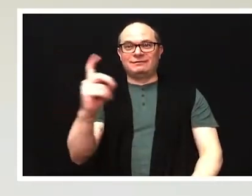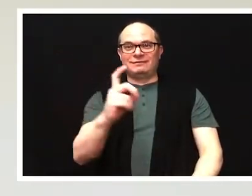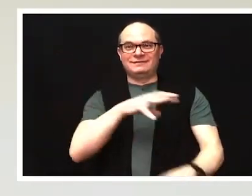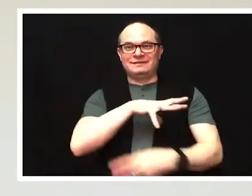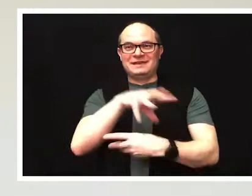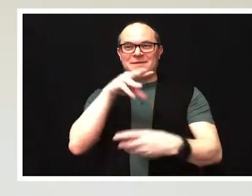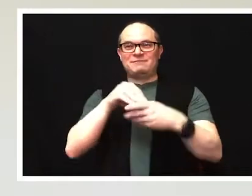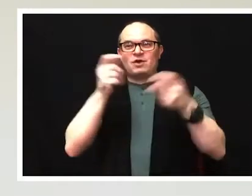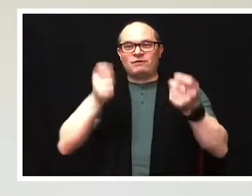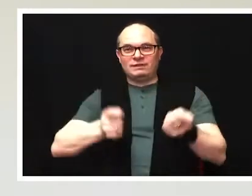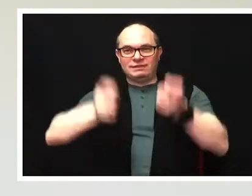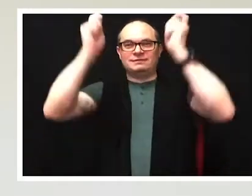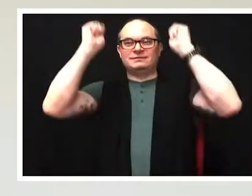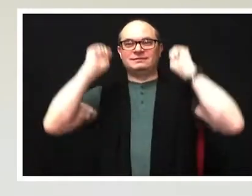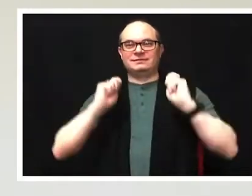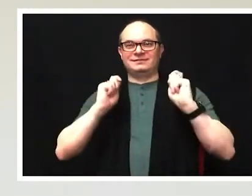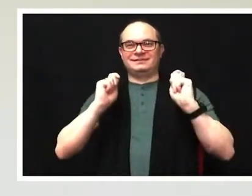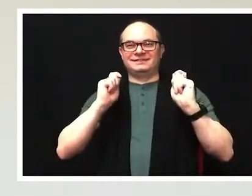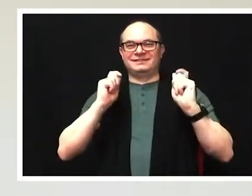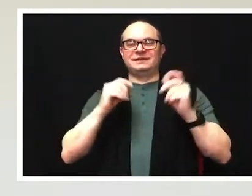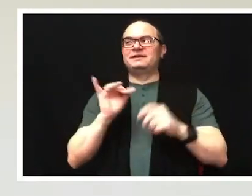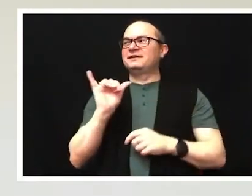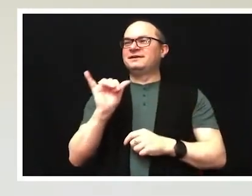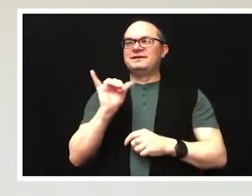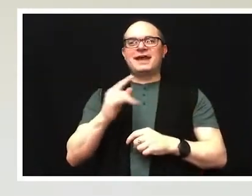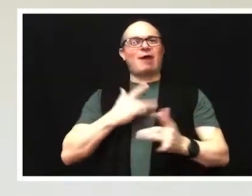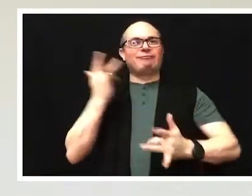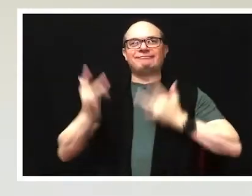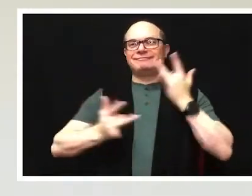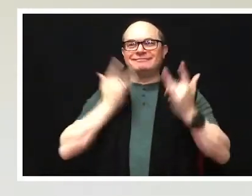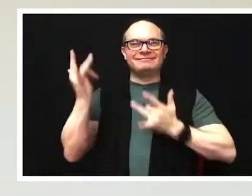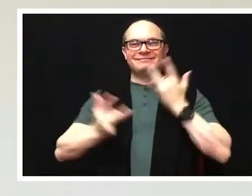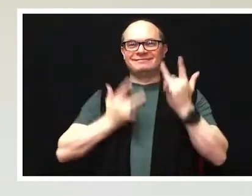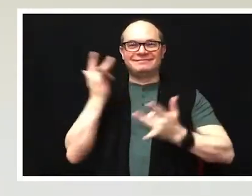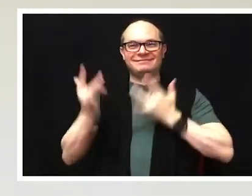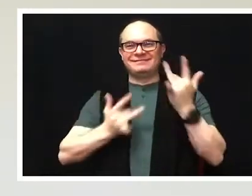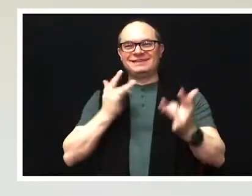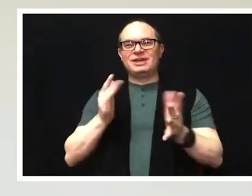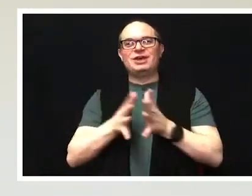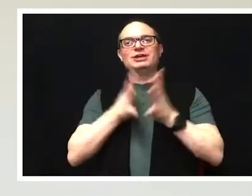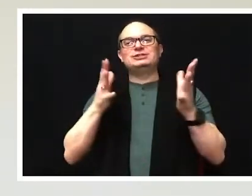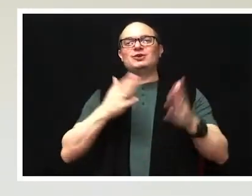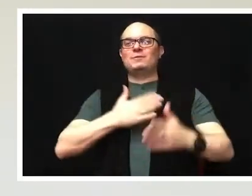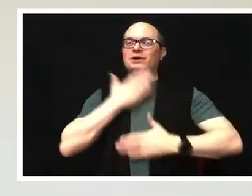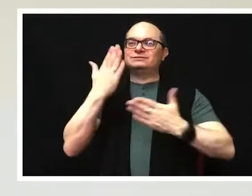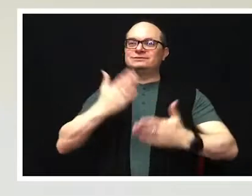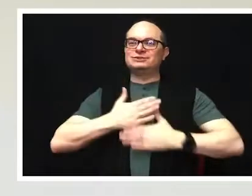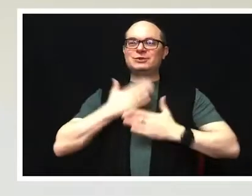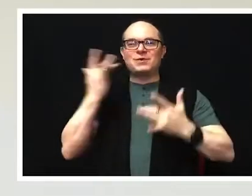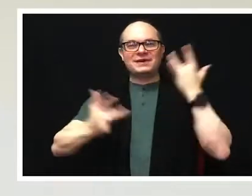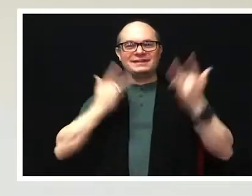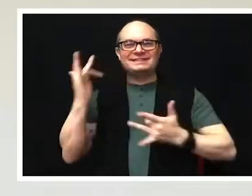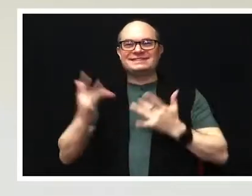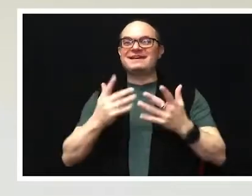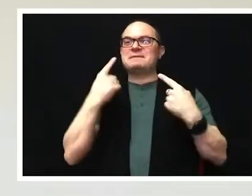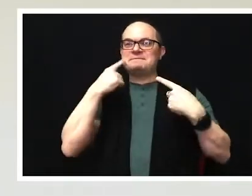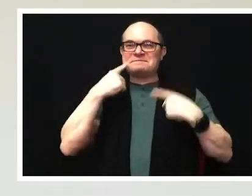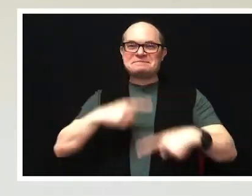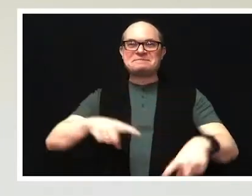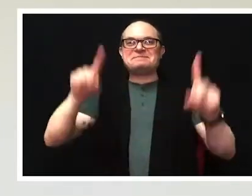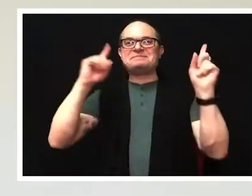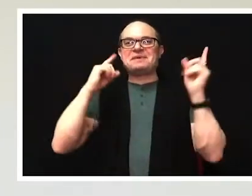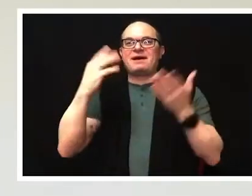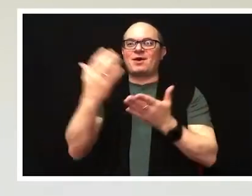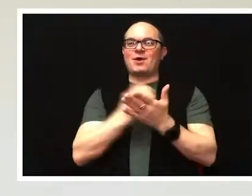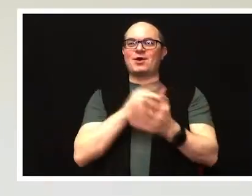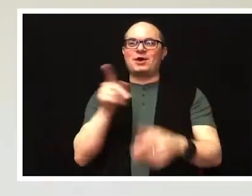stage and participate in the hooding ceremony. I was over the moon with so much joy and excitement, having finally earned